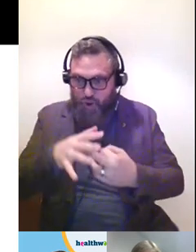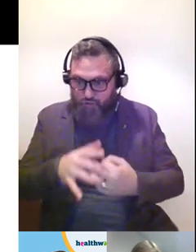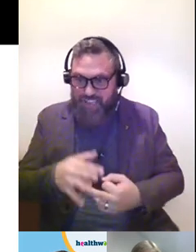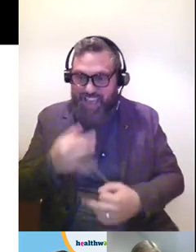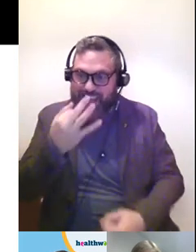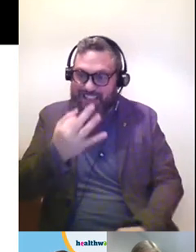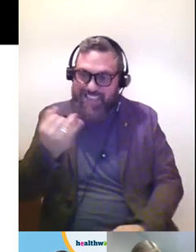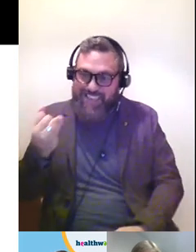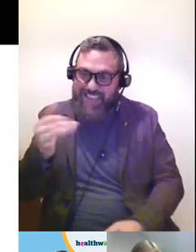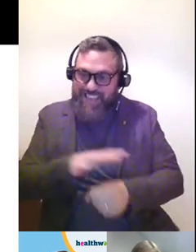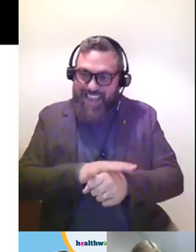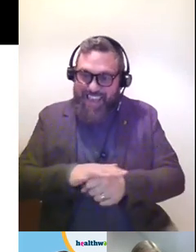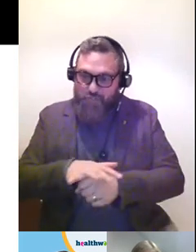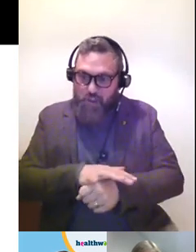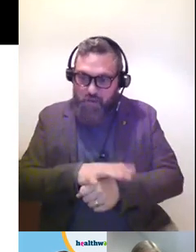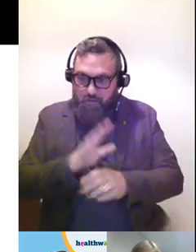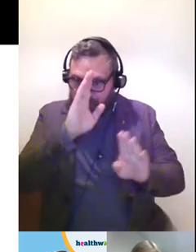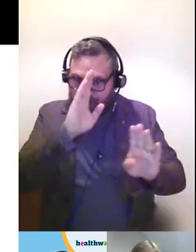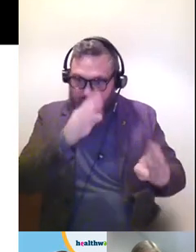focus.